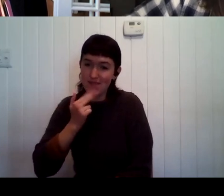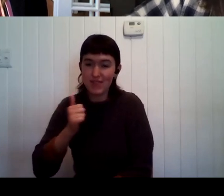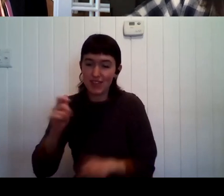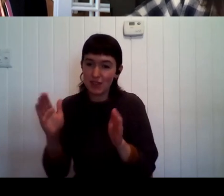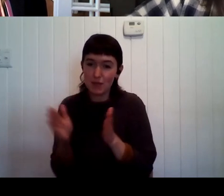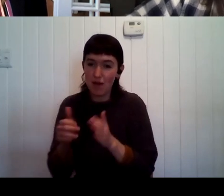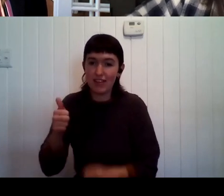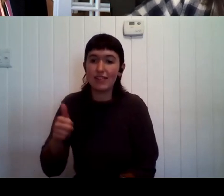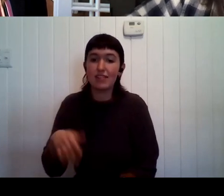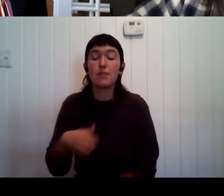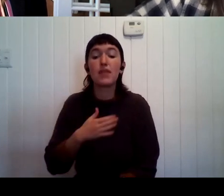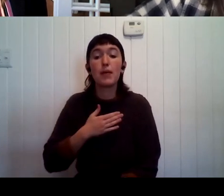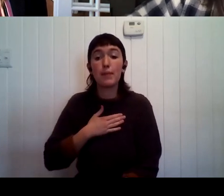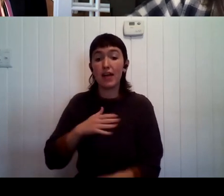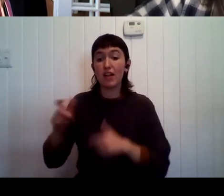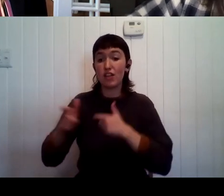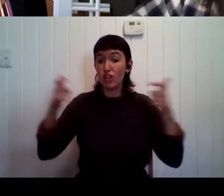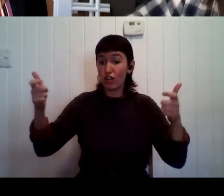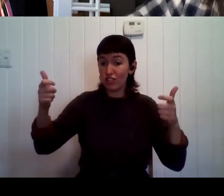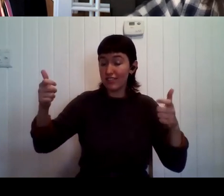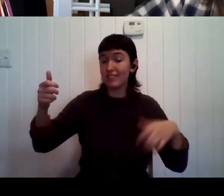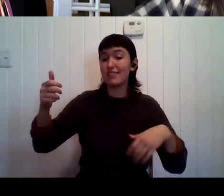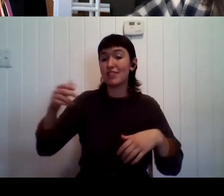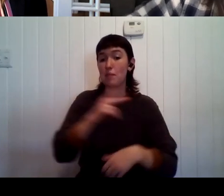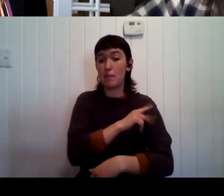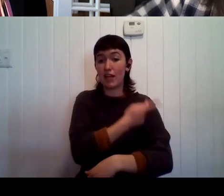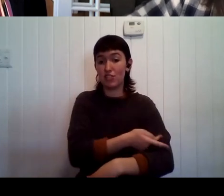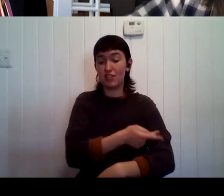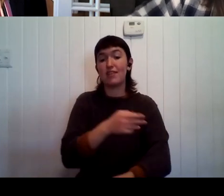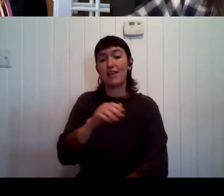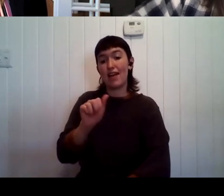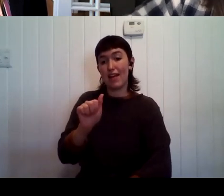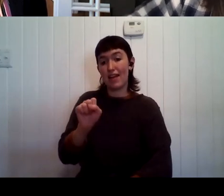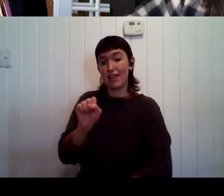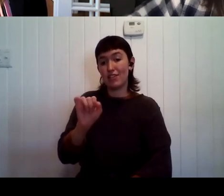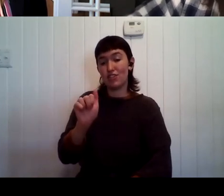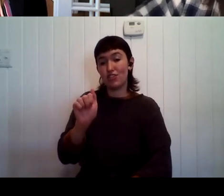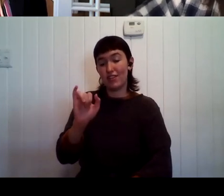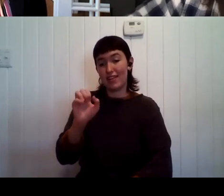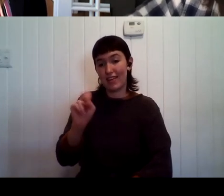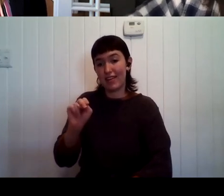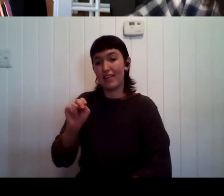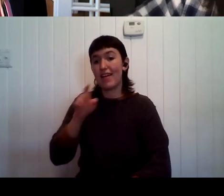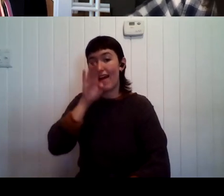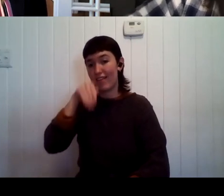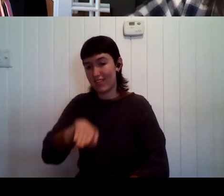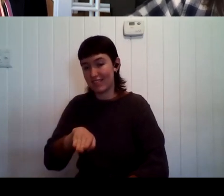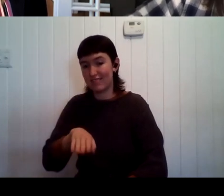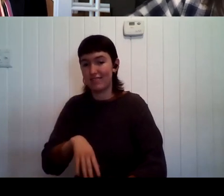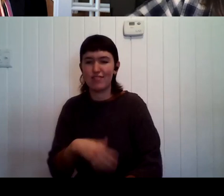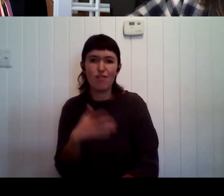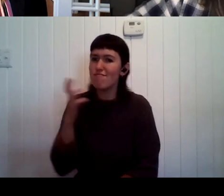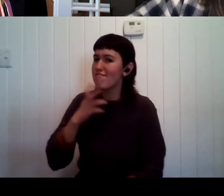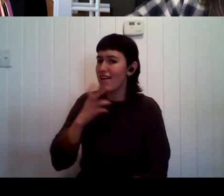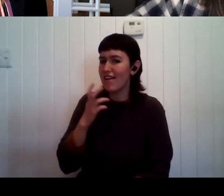elephant. Whoa, that's big. That's quite a size range. Miss McLean wants to know, if you had to treat a fish,